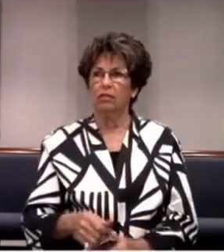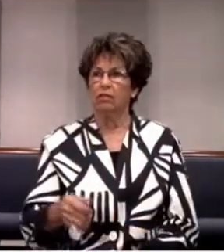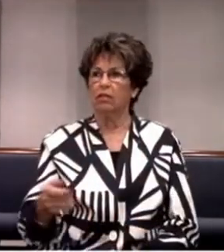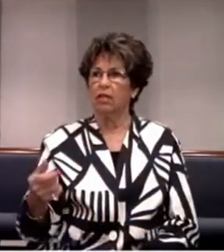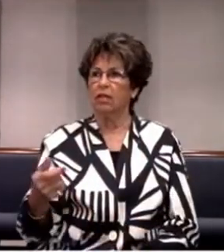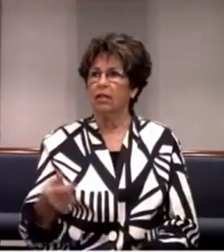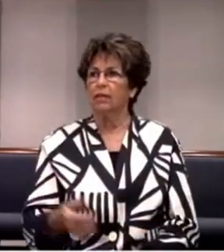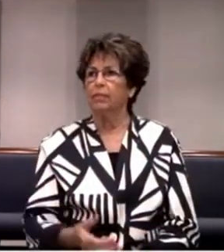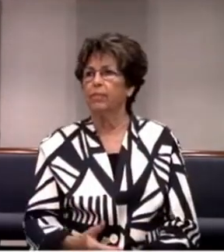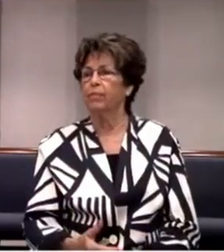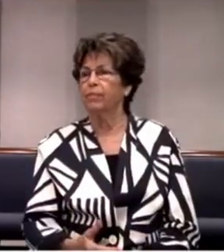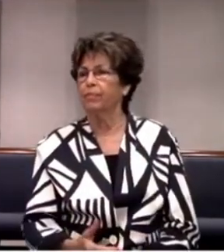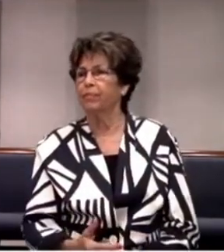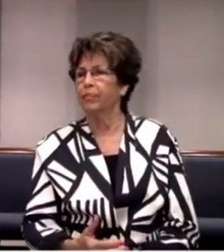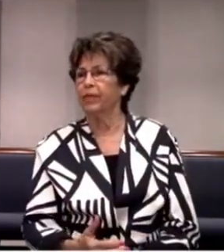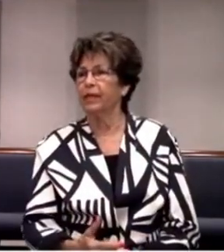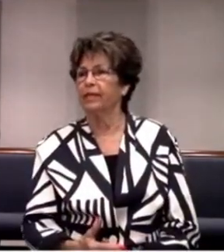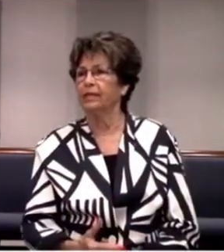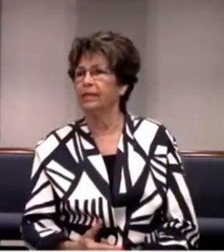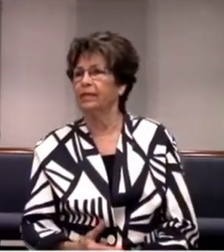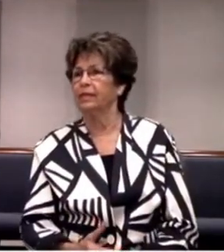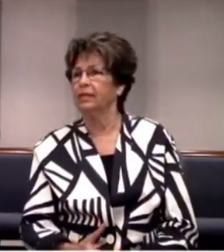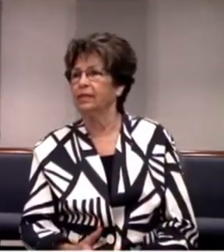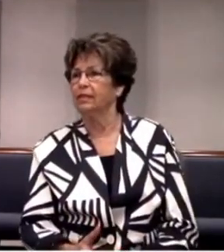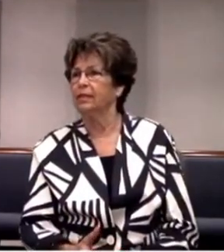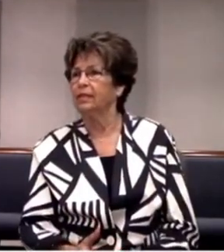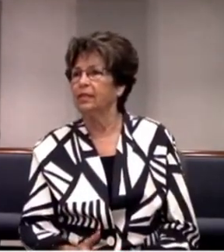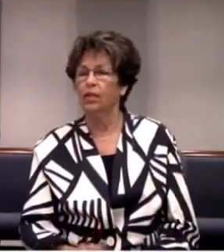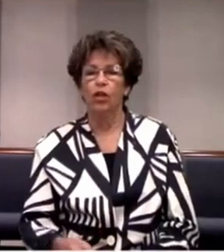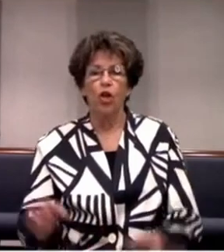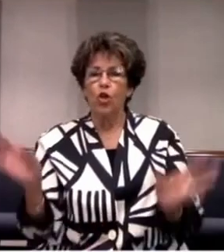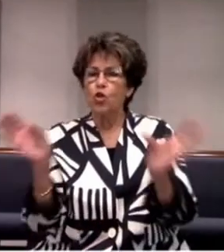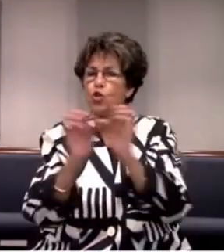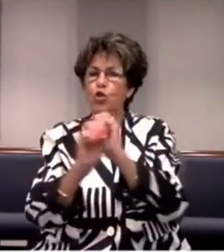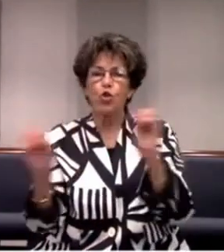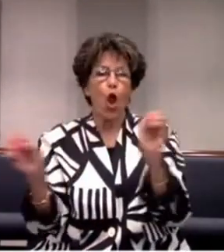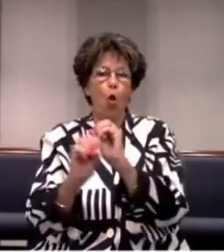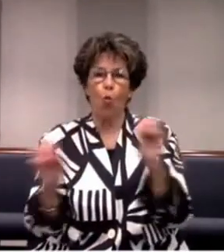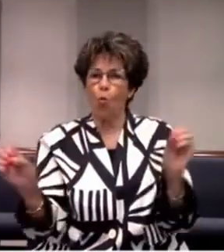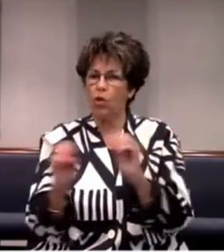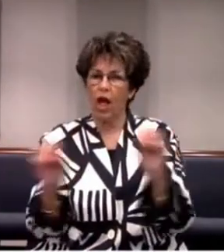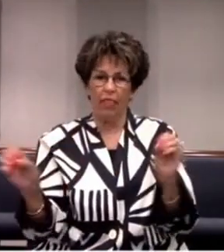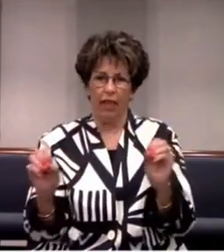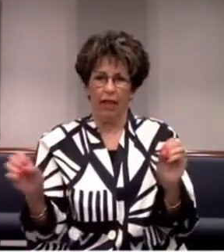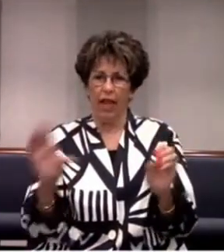hate me. No, Tom, no one or no thing can separate you from the love of God.